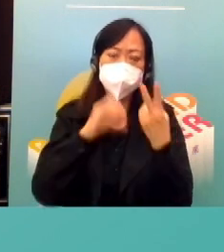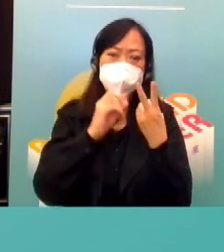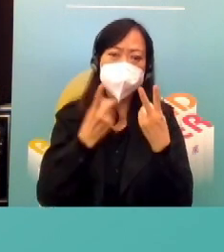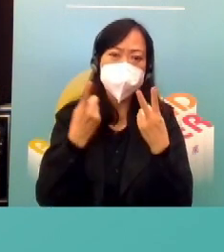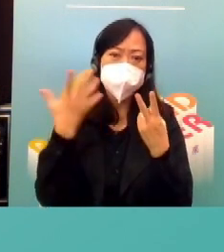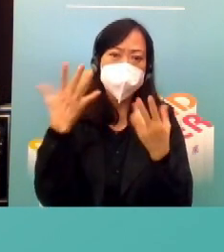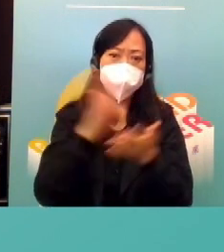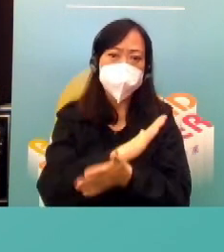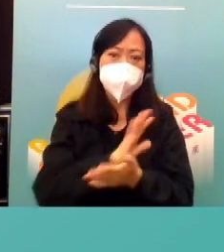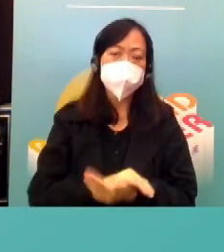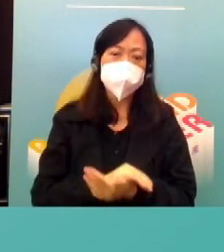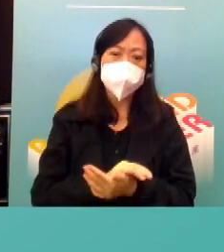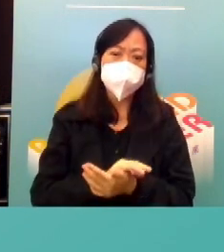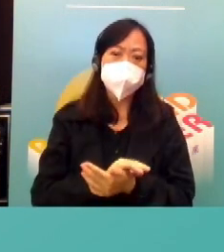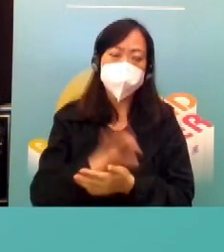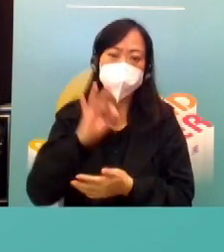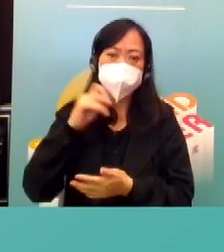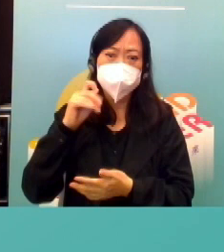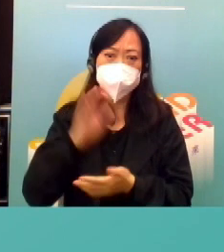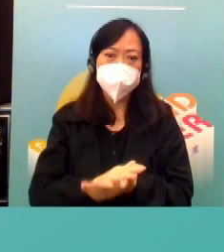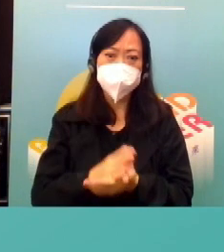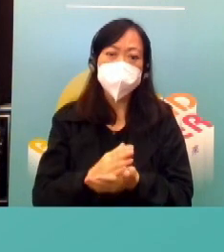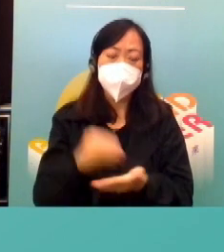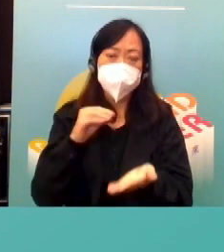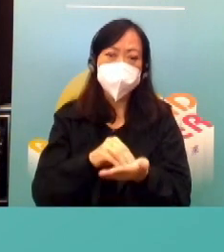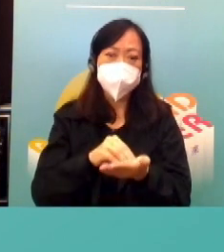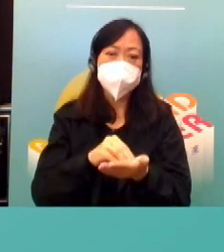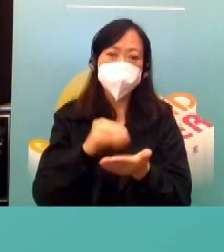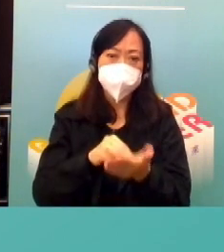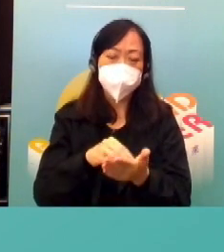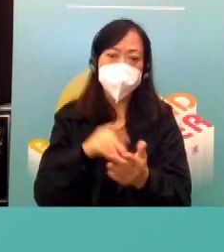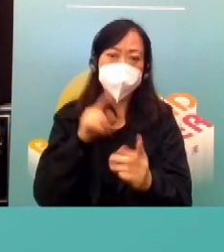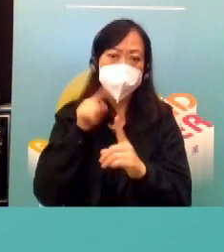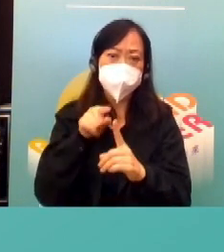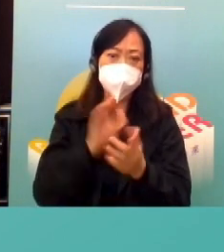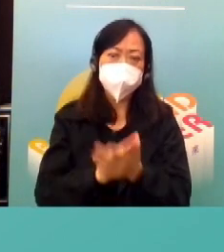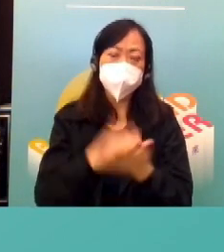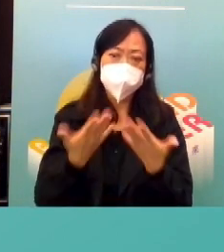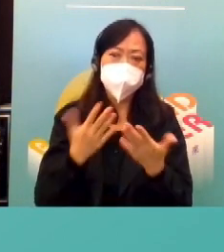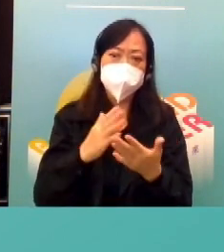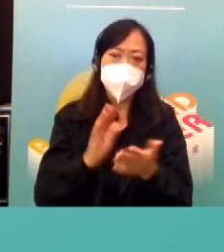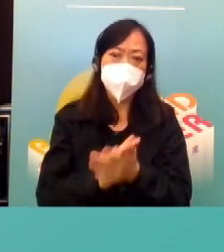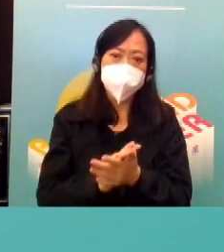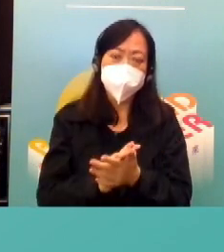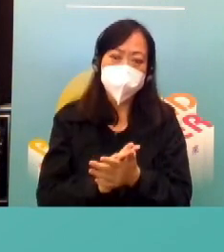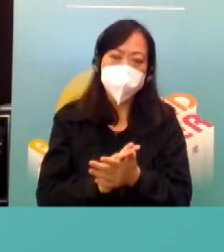a target that at the end of the century, we should aim at keeping